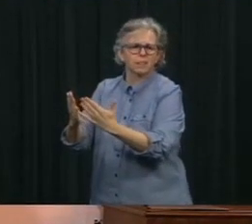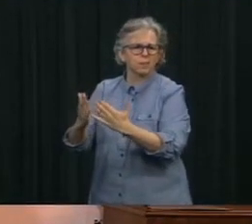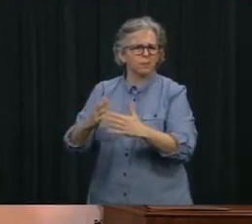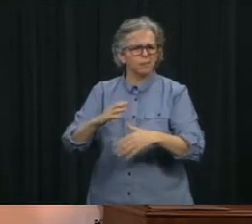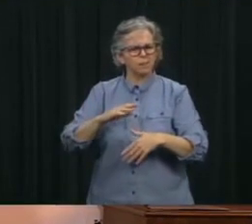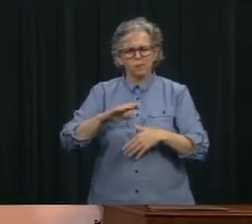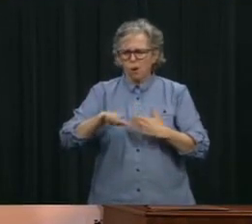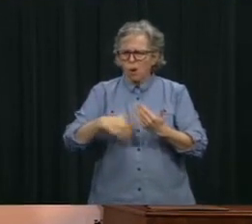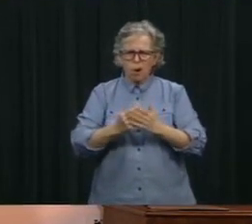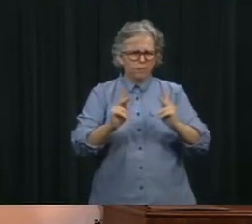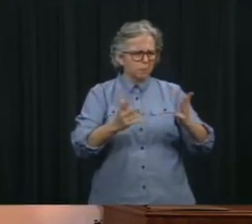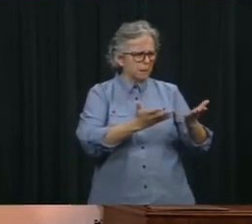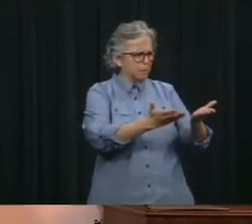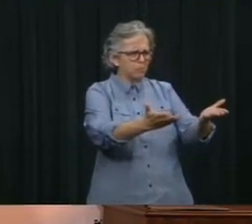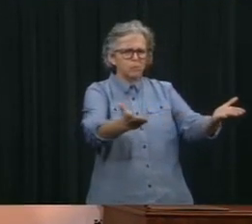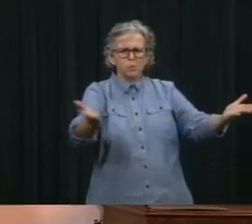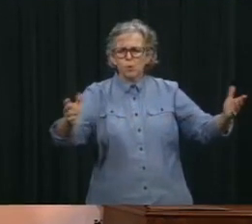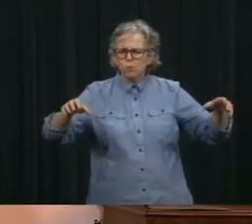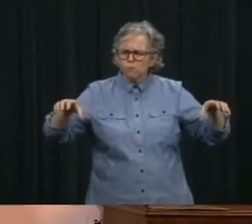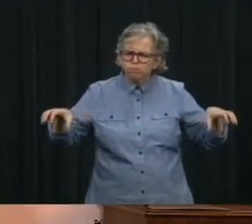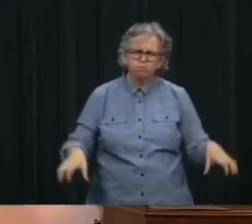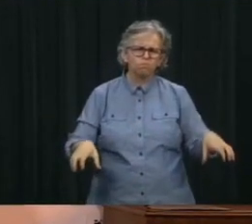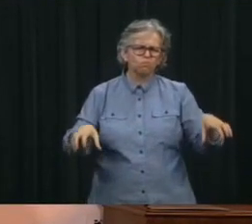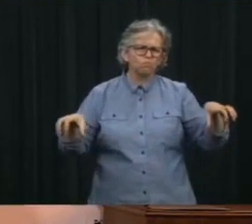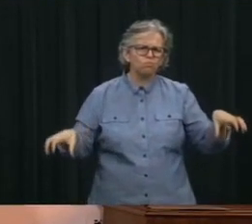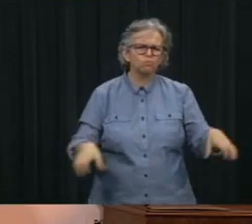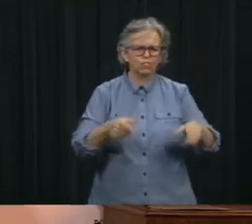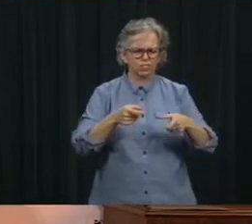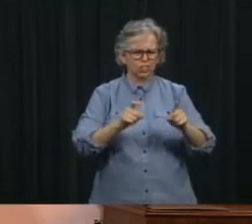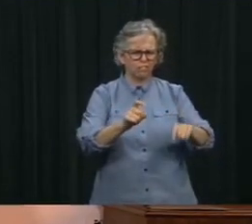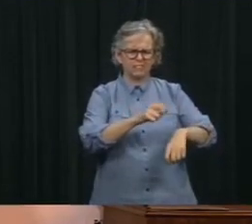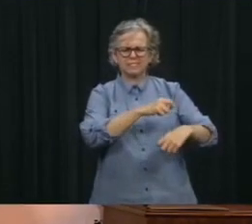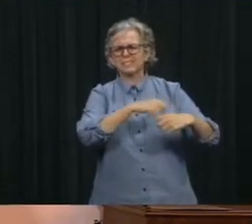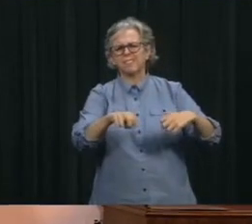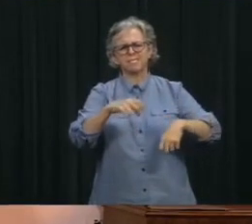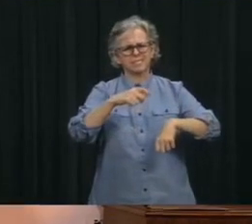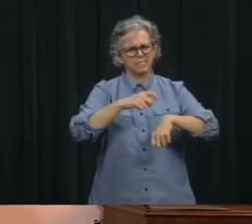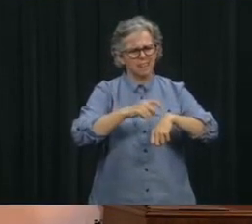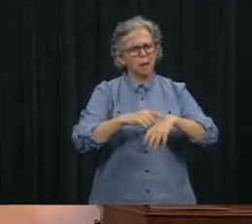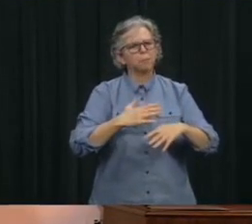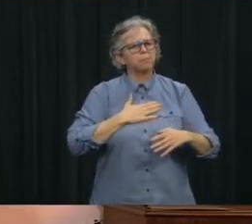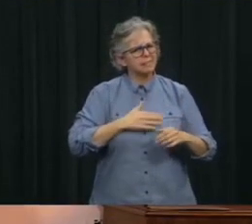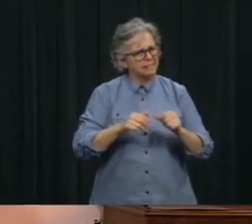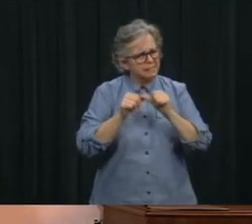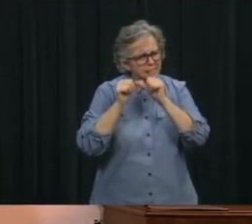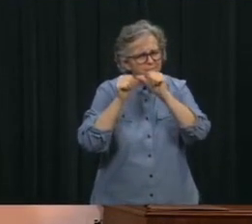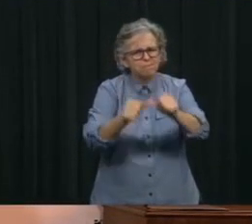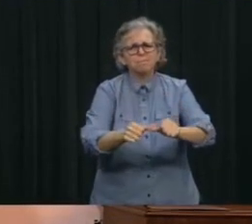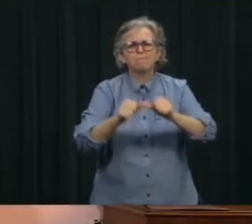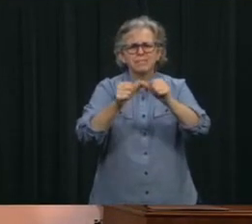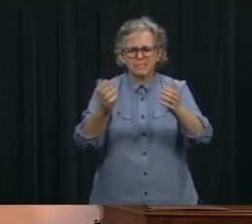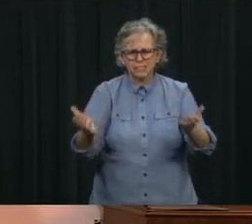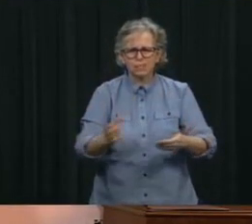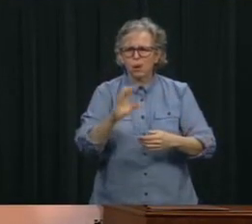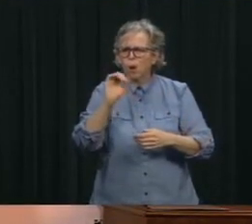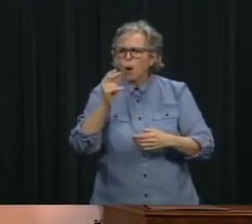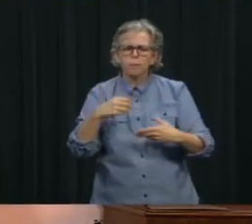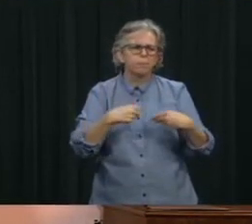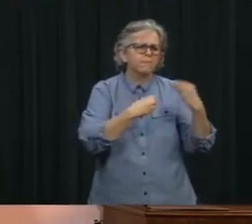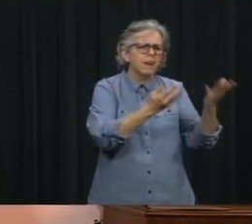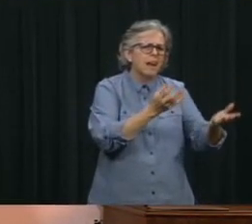as we go through these difficult times to keep Ohio moving, whether it's feeding us, clothing us, making sure